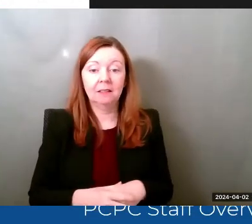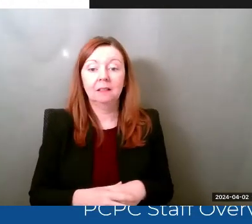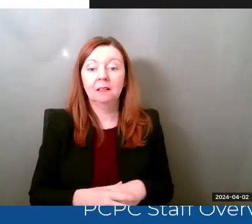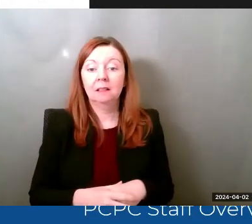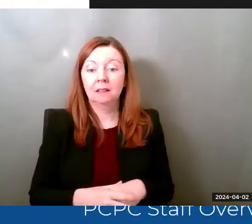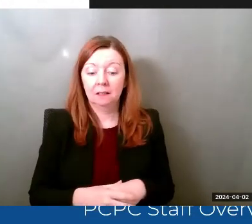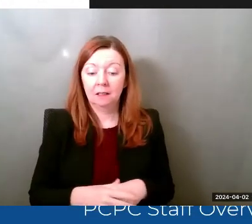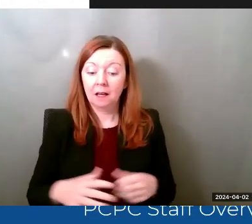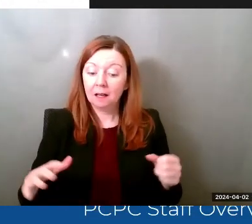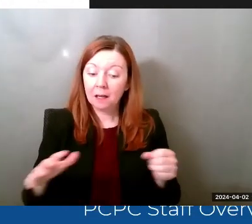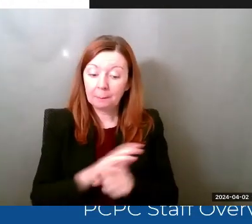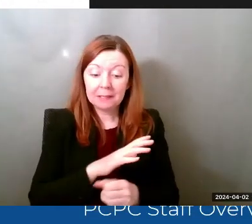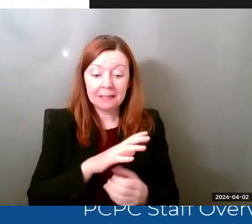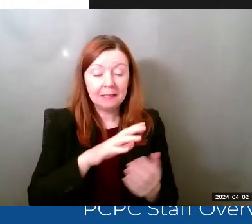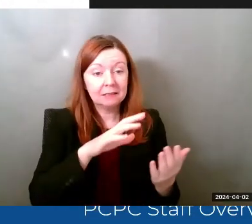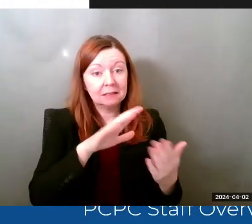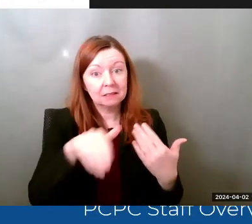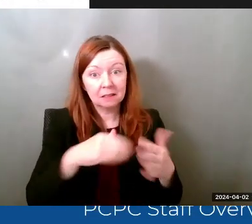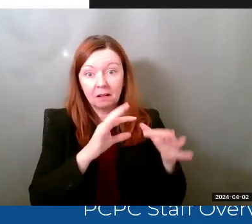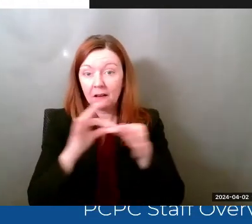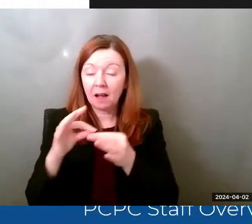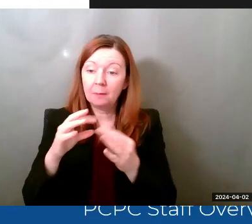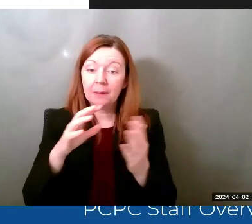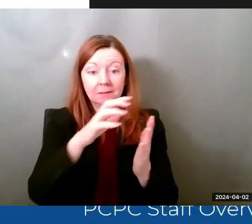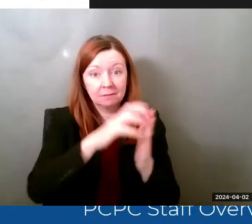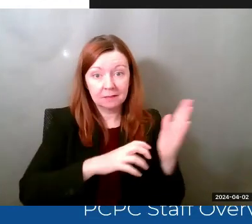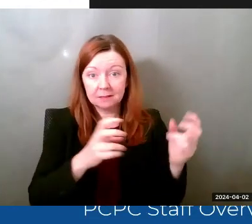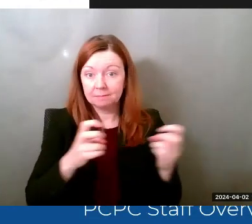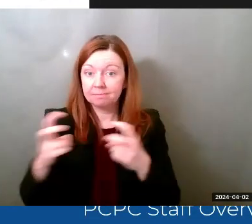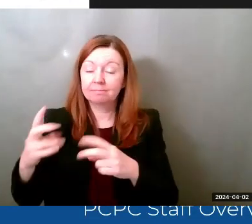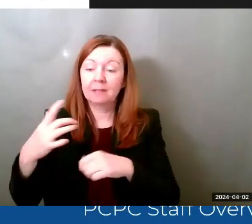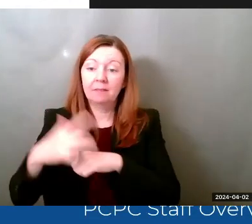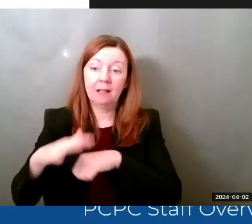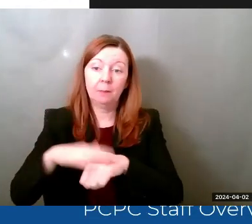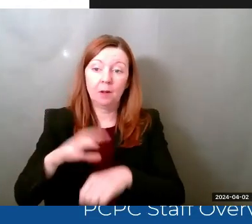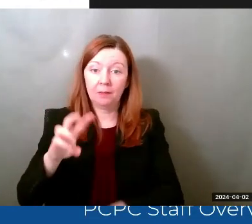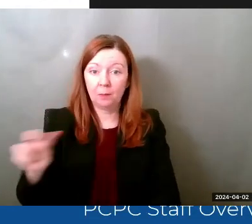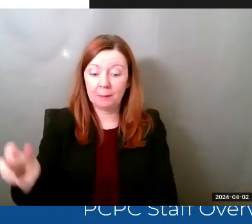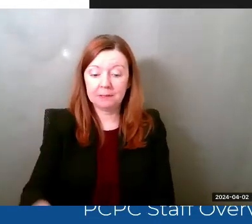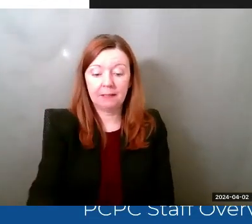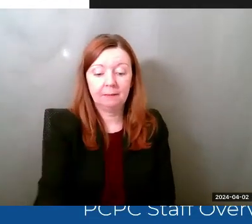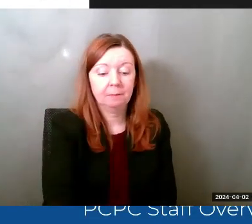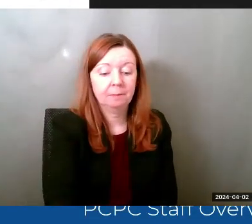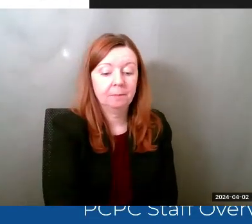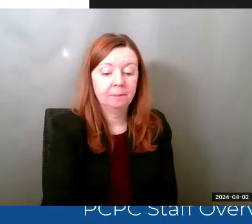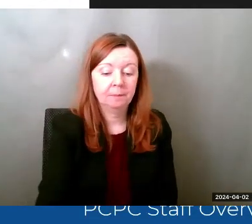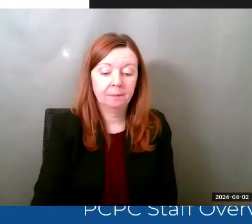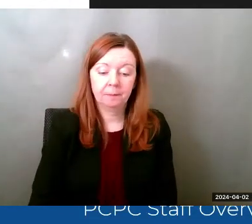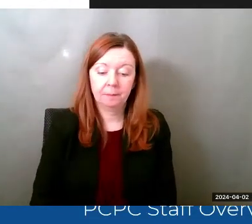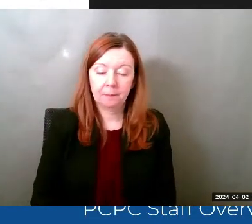complete accounting of all the comments is available on our website. Next slide.